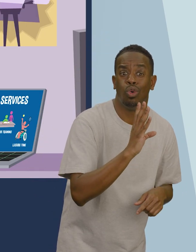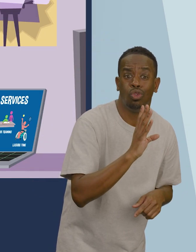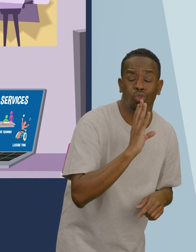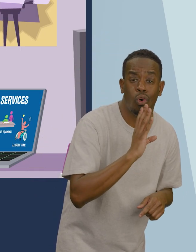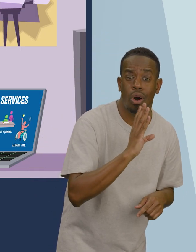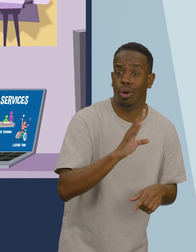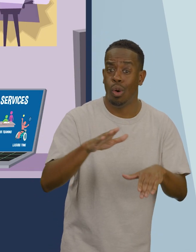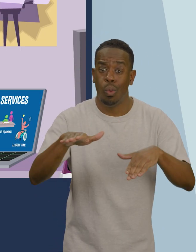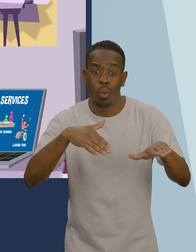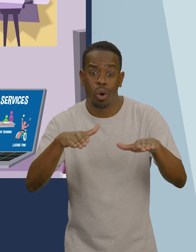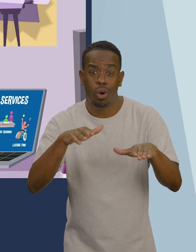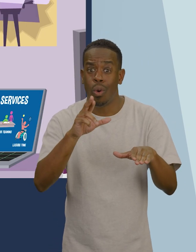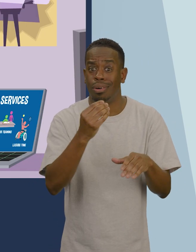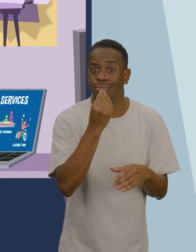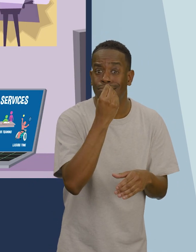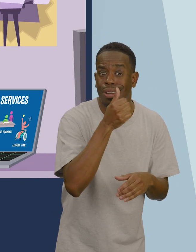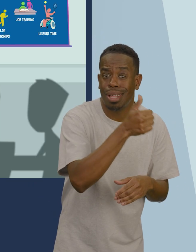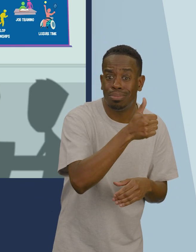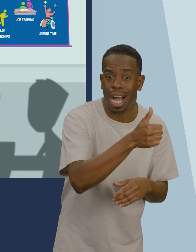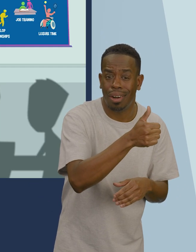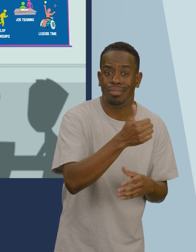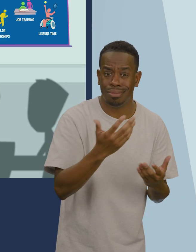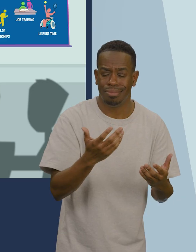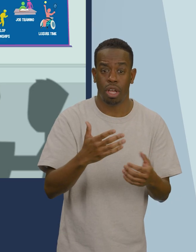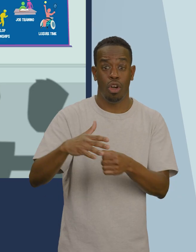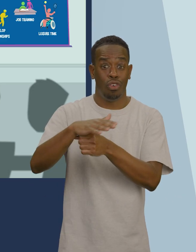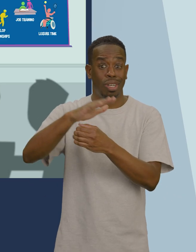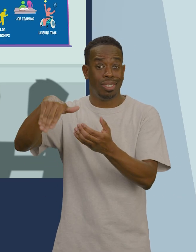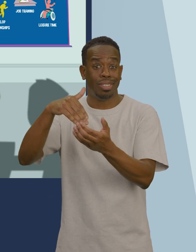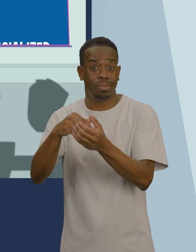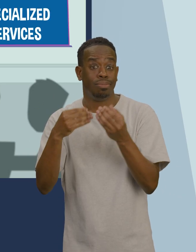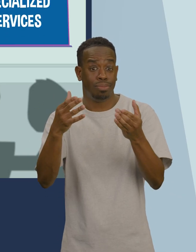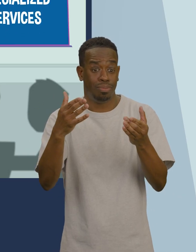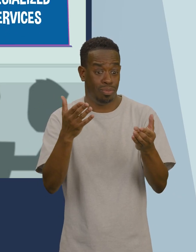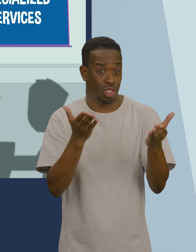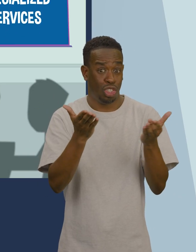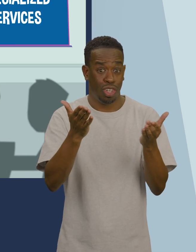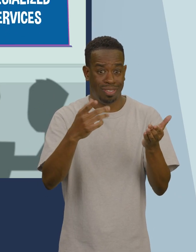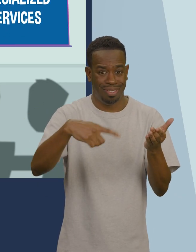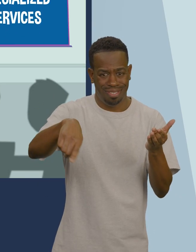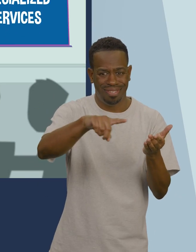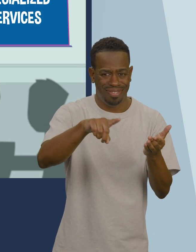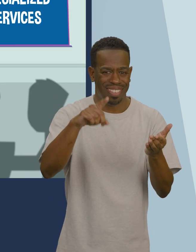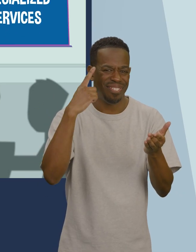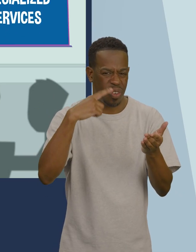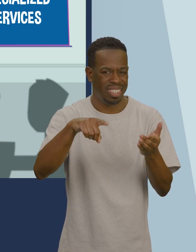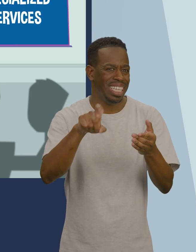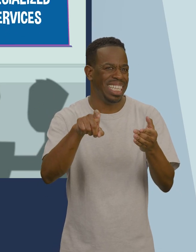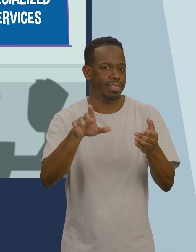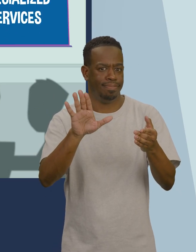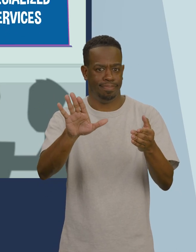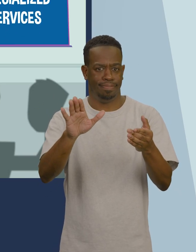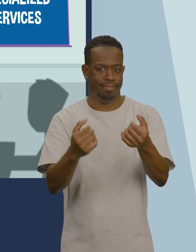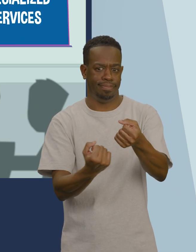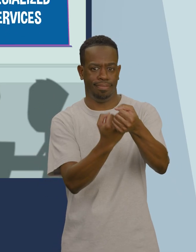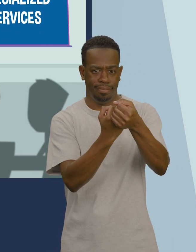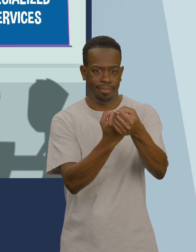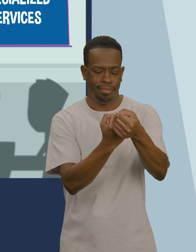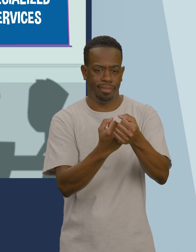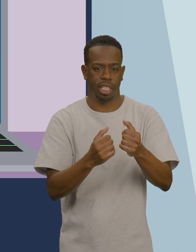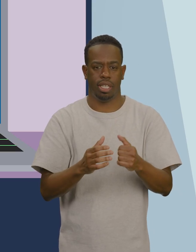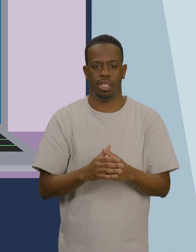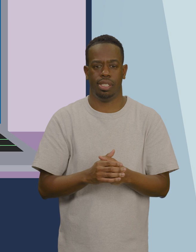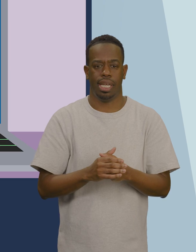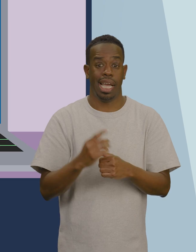walk, talk, or feed themselves. The Regional Center provides person-centered services to support them based upon their unique